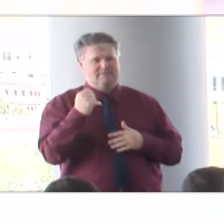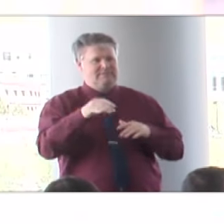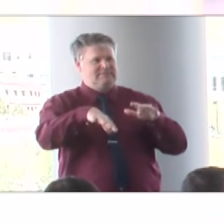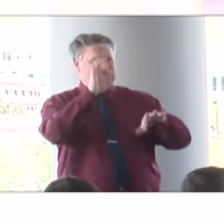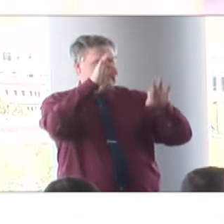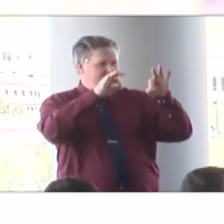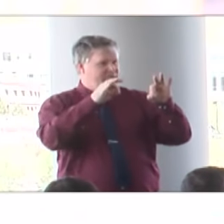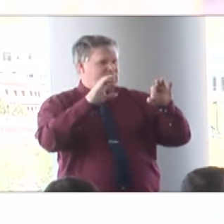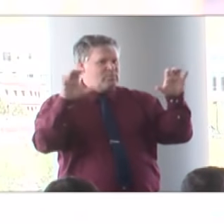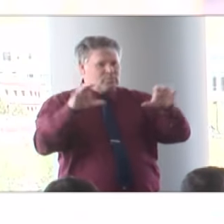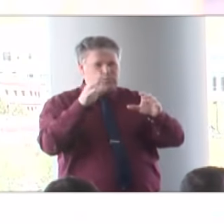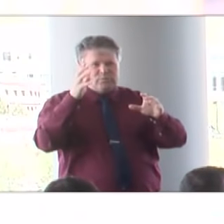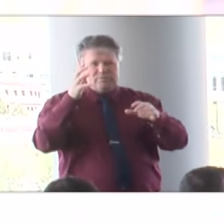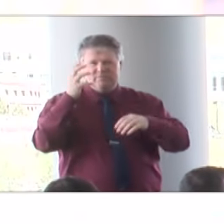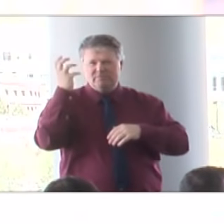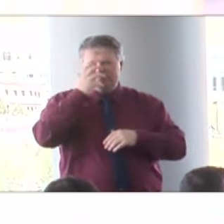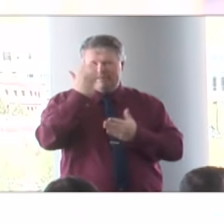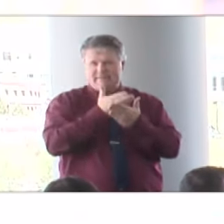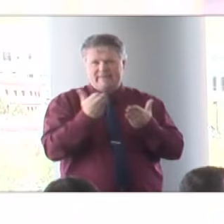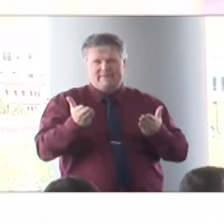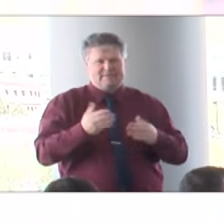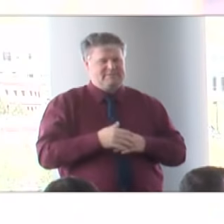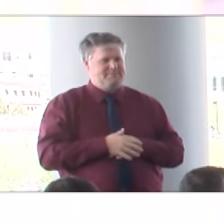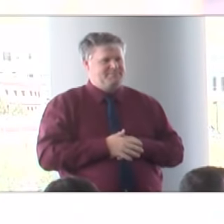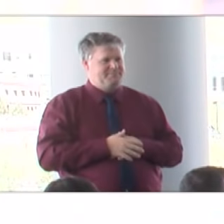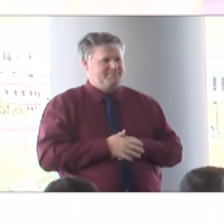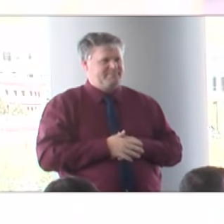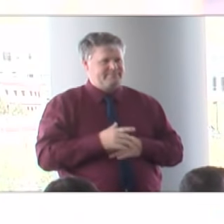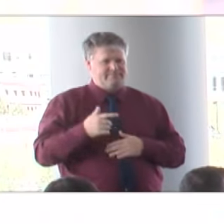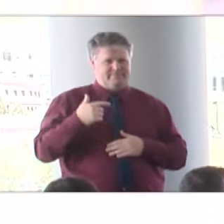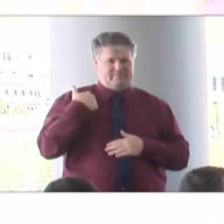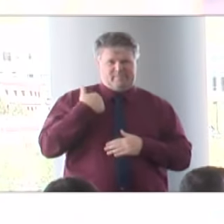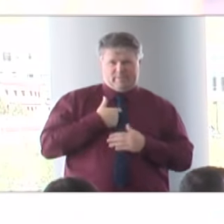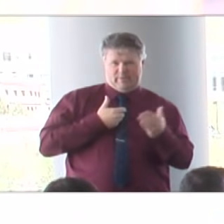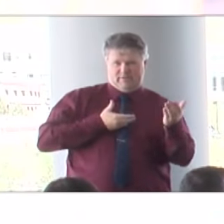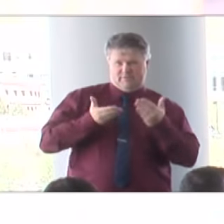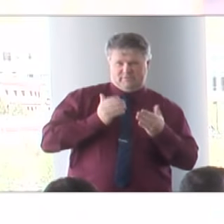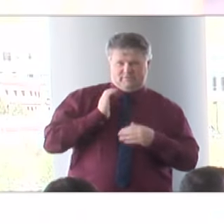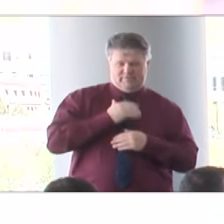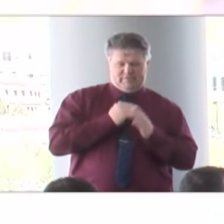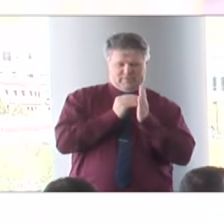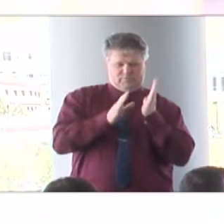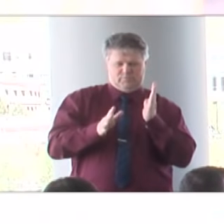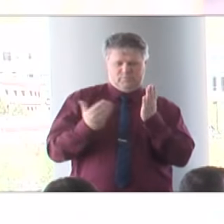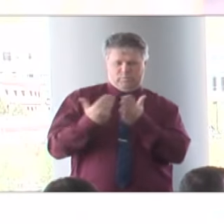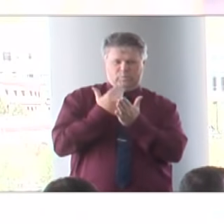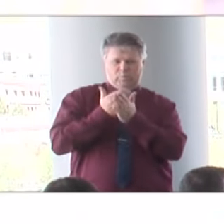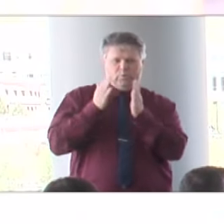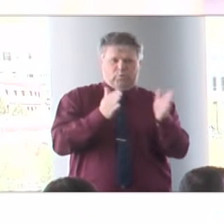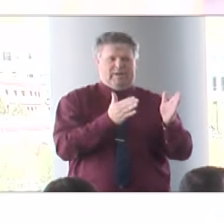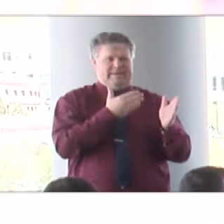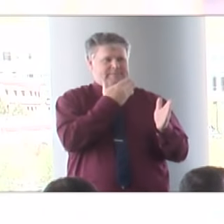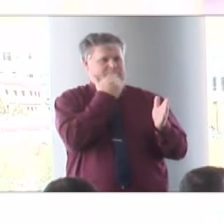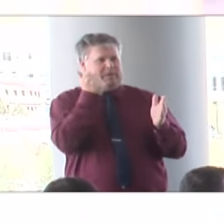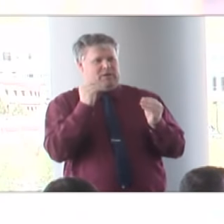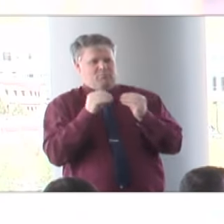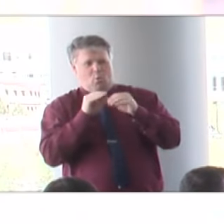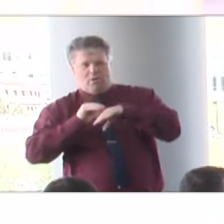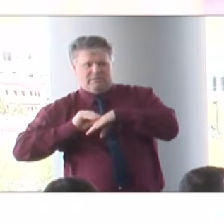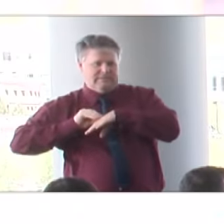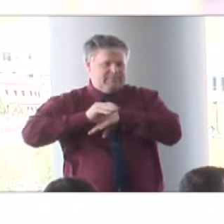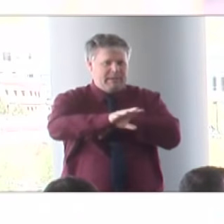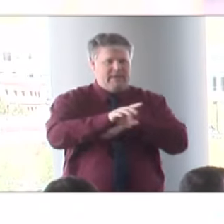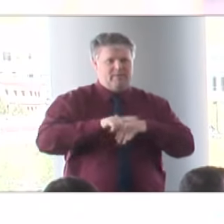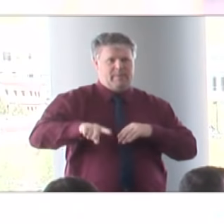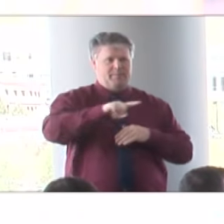and do amazing things. We can serve the students in new ways so its impact is greater. With students